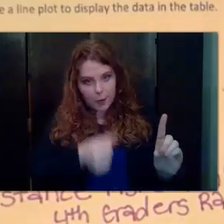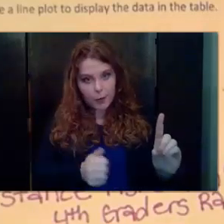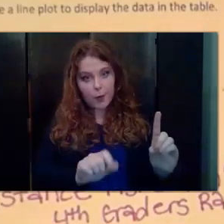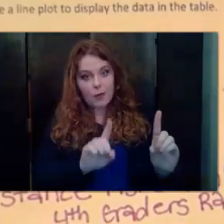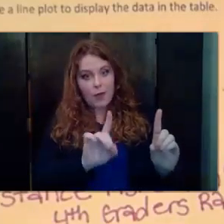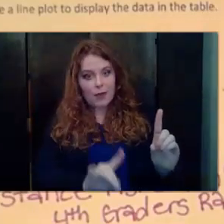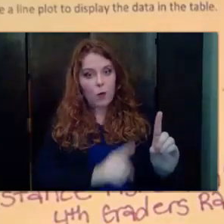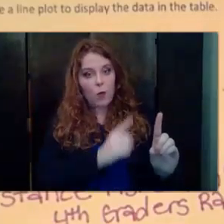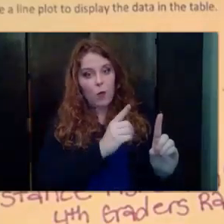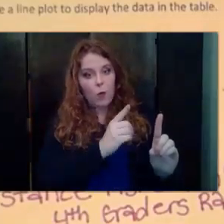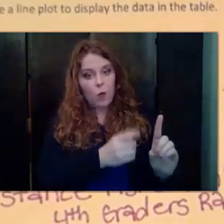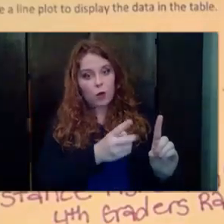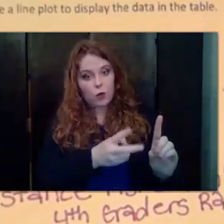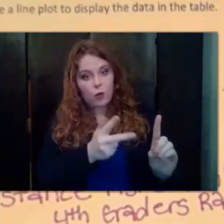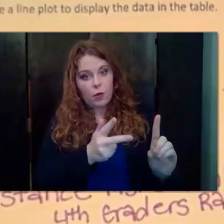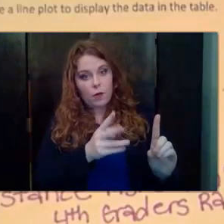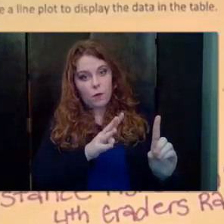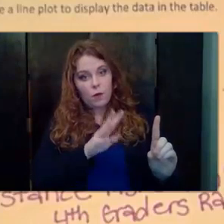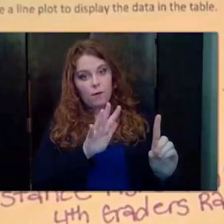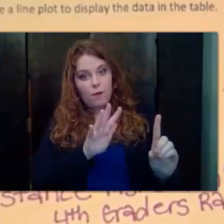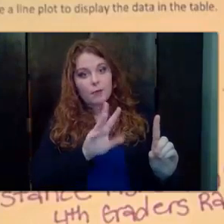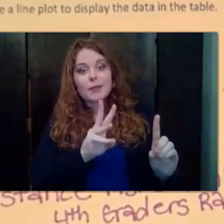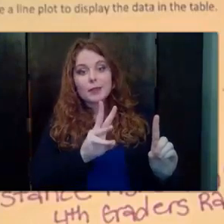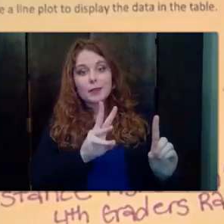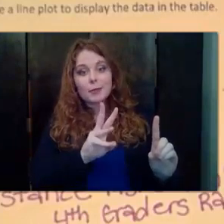1, 2, 3, 4, 5, 6.